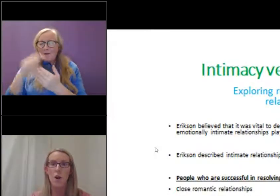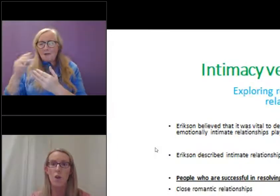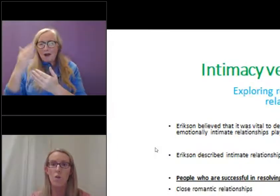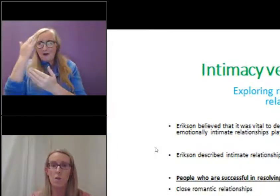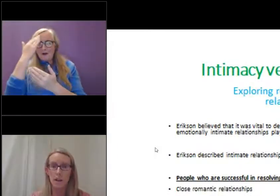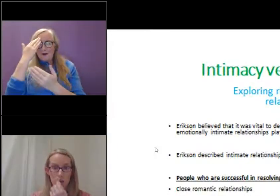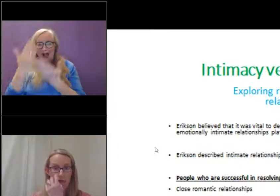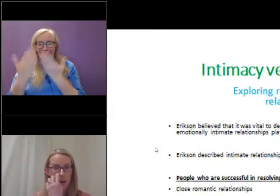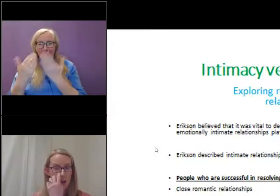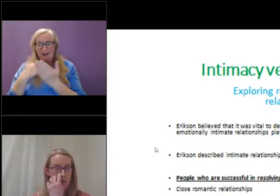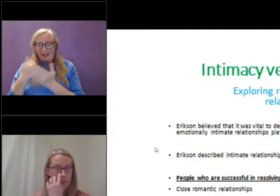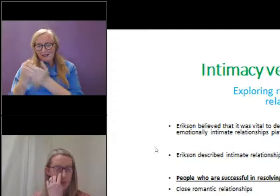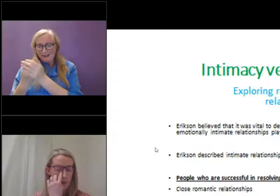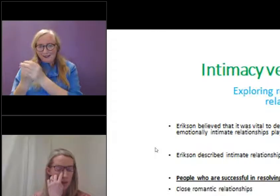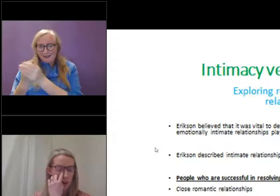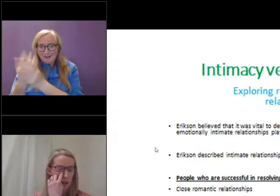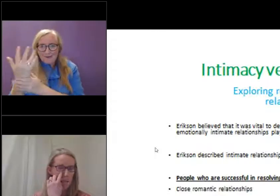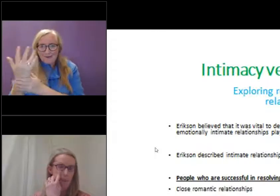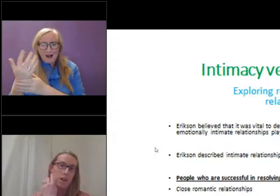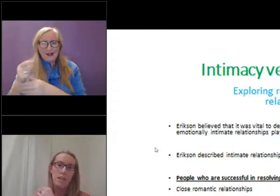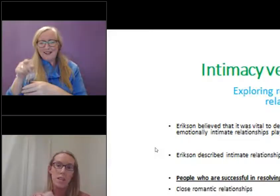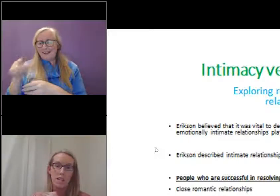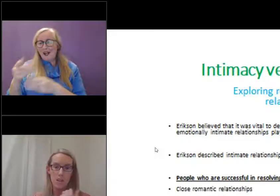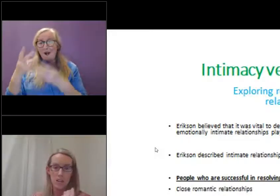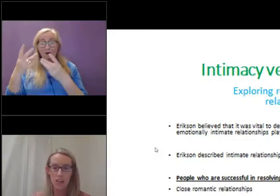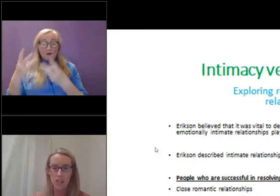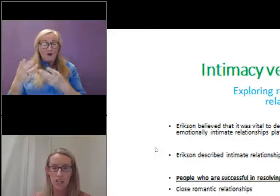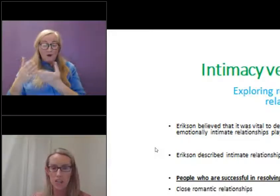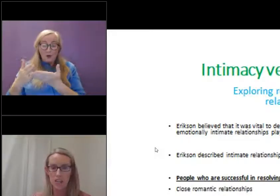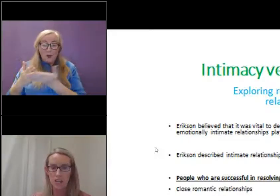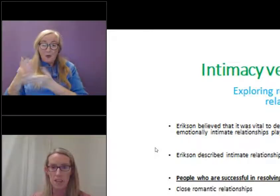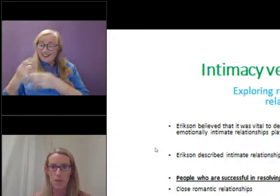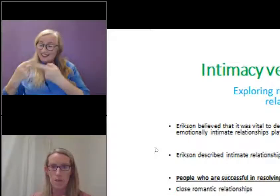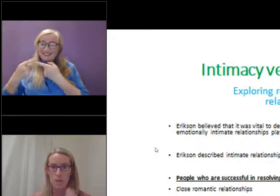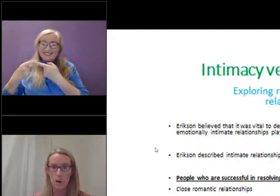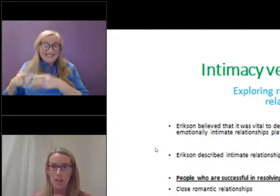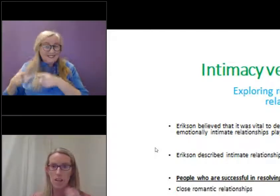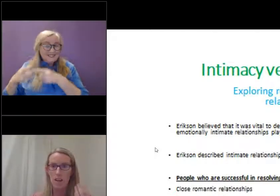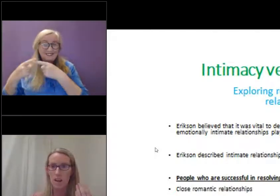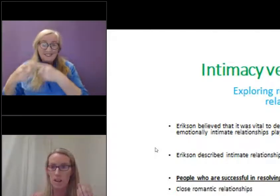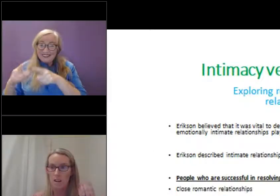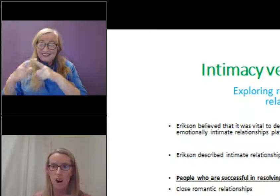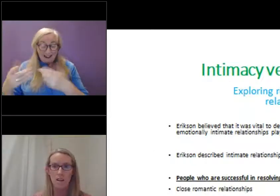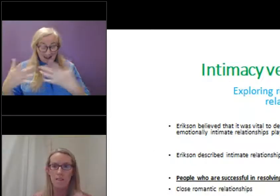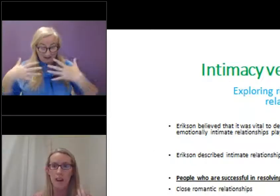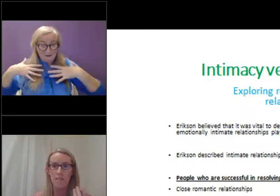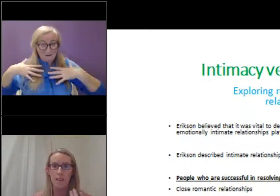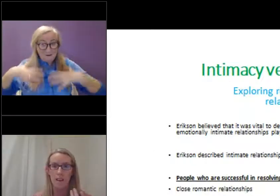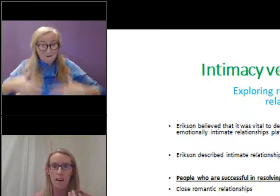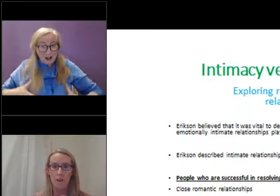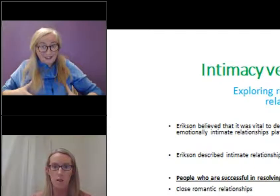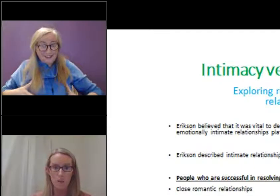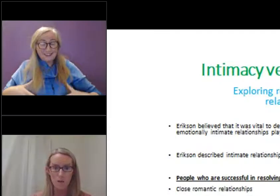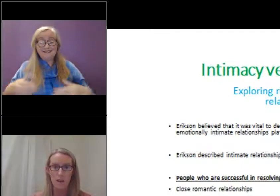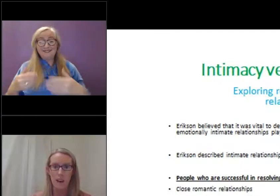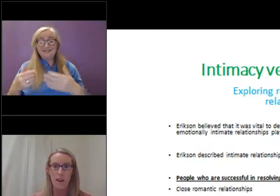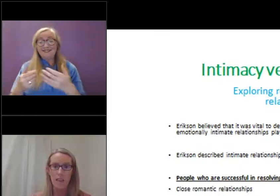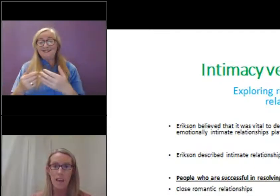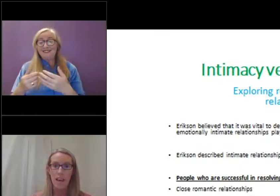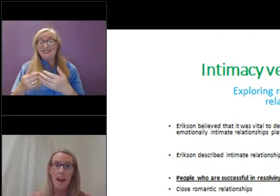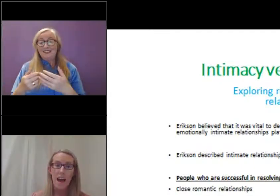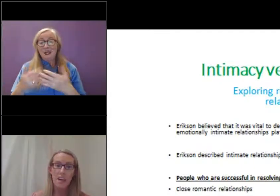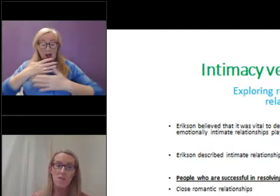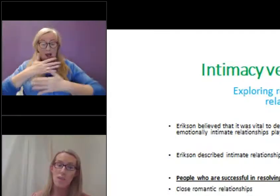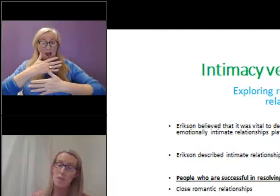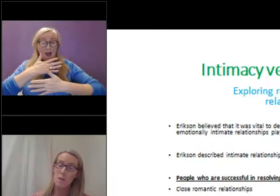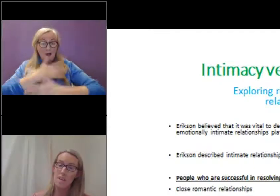development, and to know that they're trying to navigate through a lot of different changes, you know, in their body, on a cognitive level, on an emotional